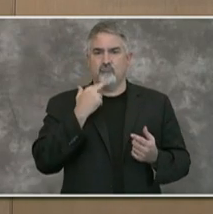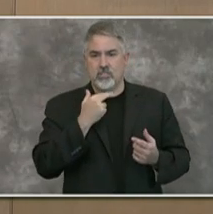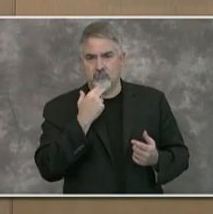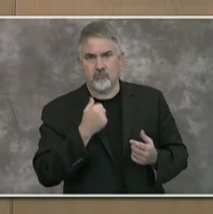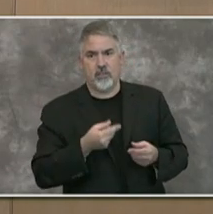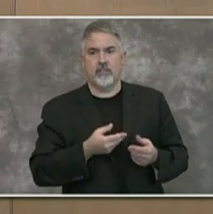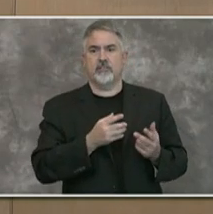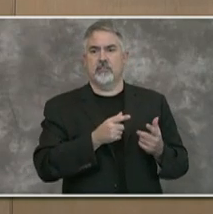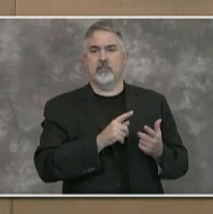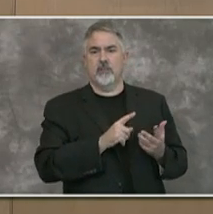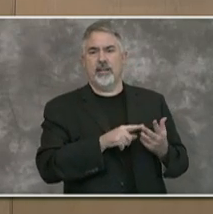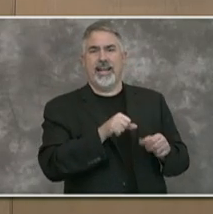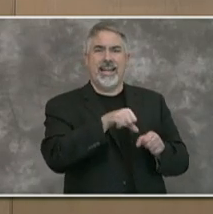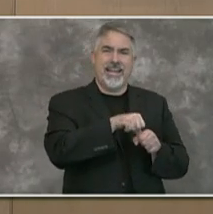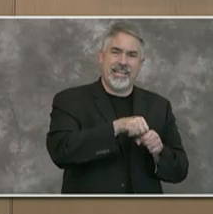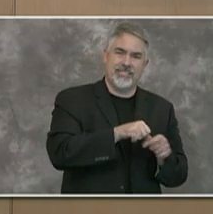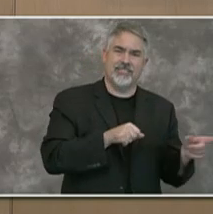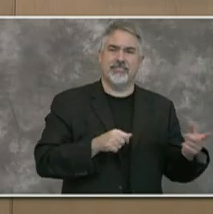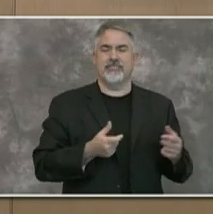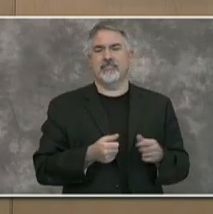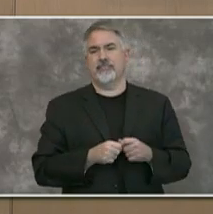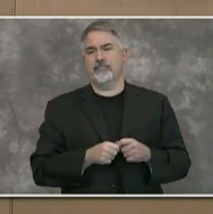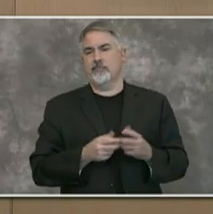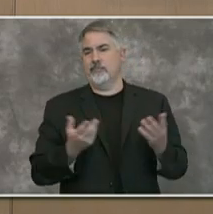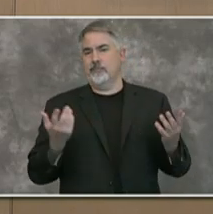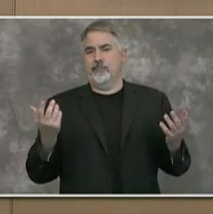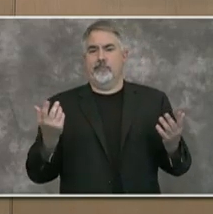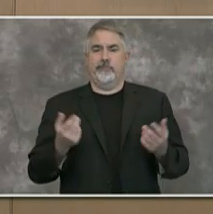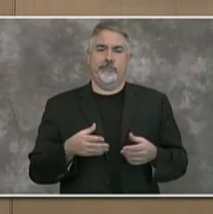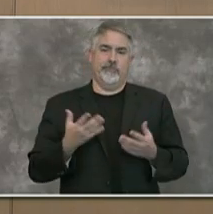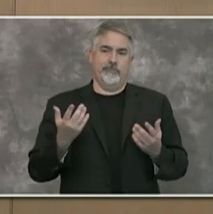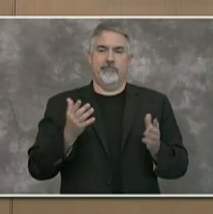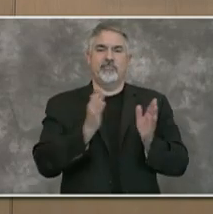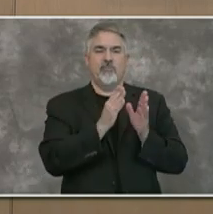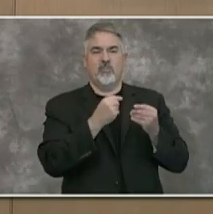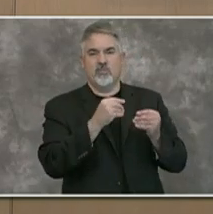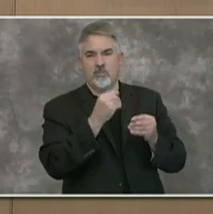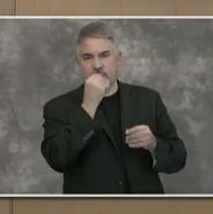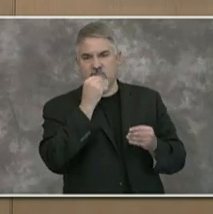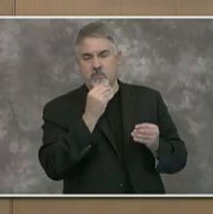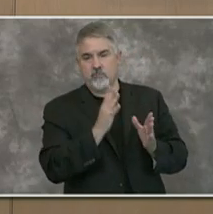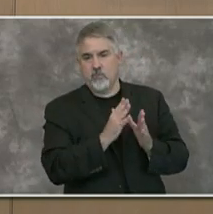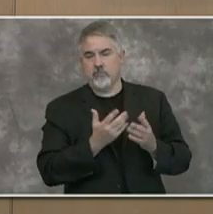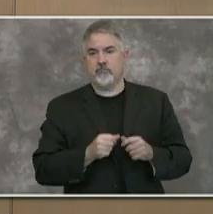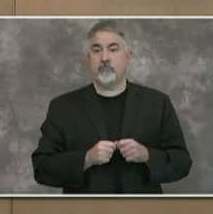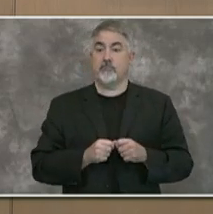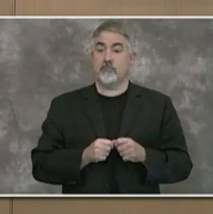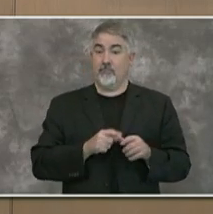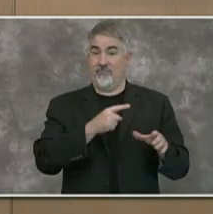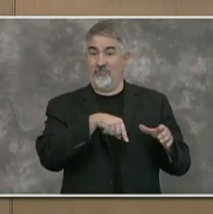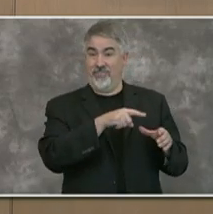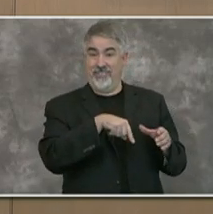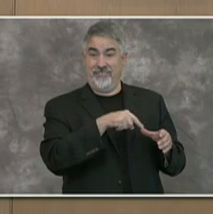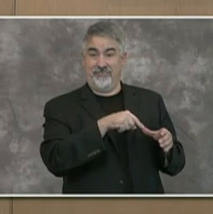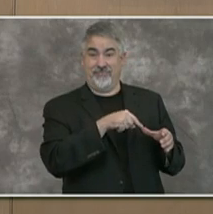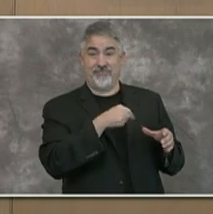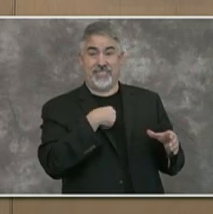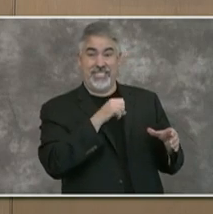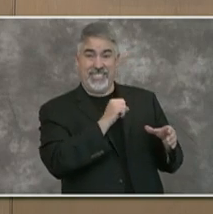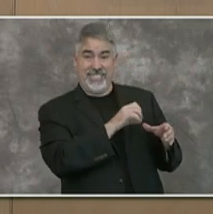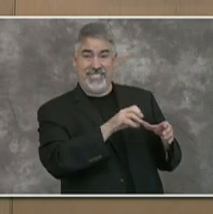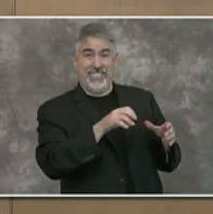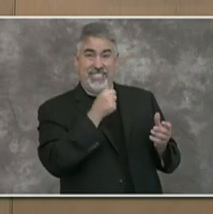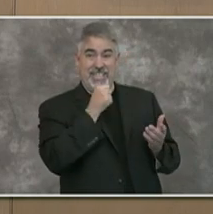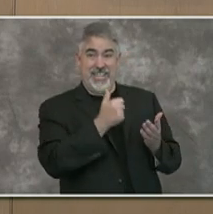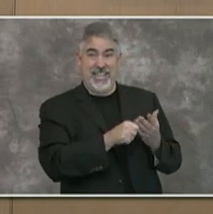restaurants or gas stations or convenience stores, when we send the business the letter